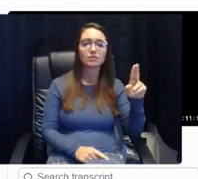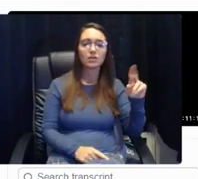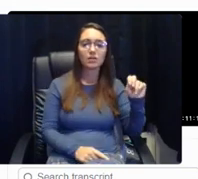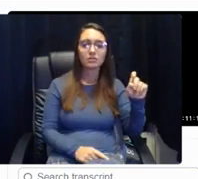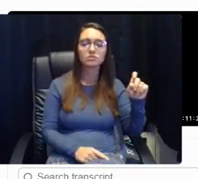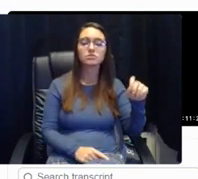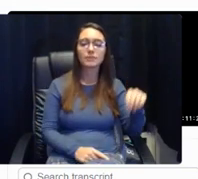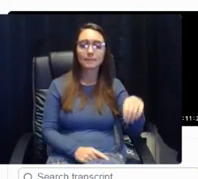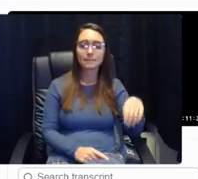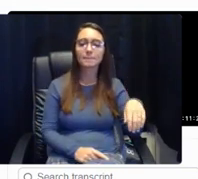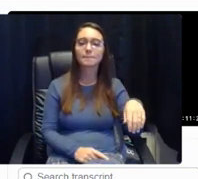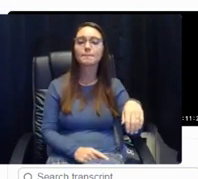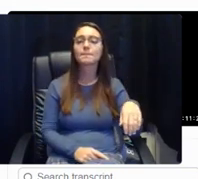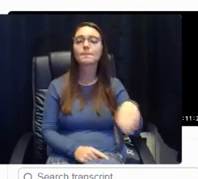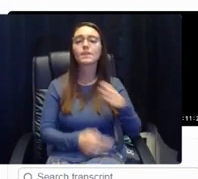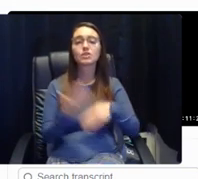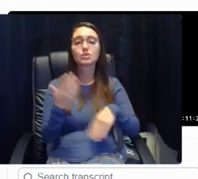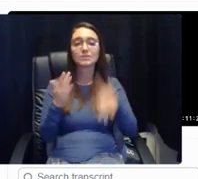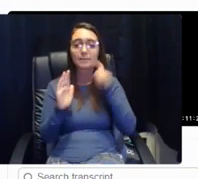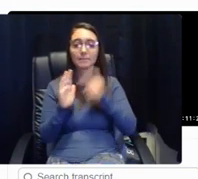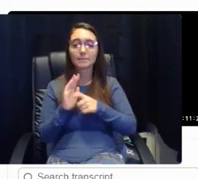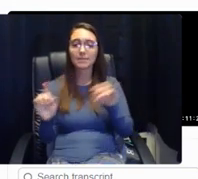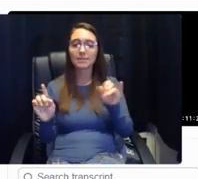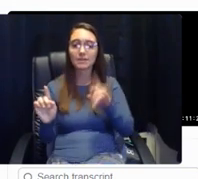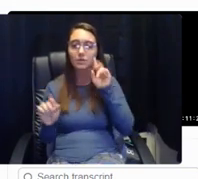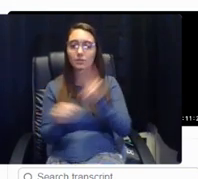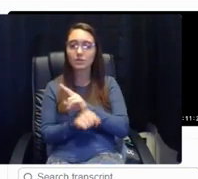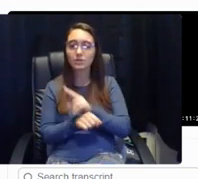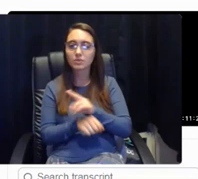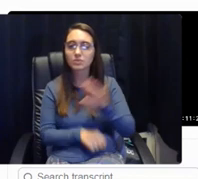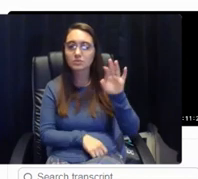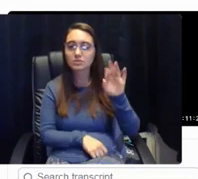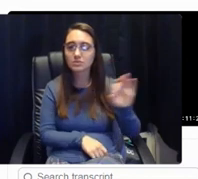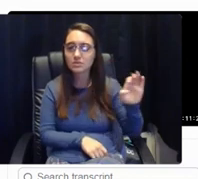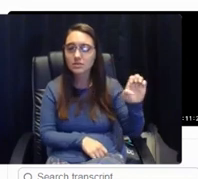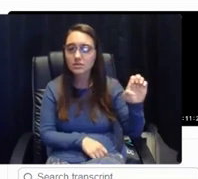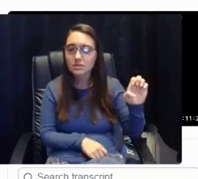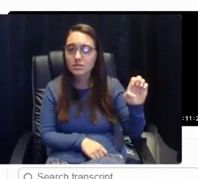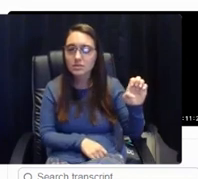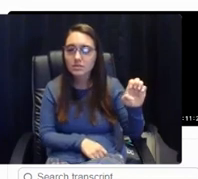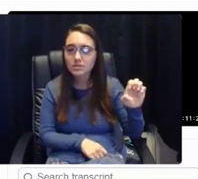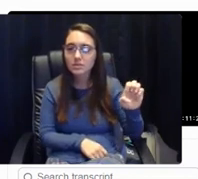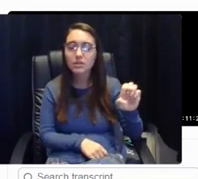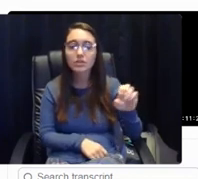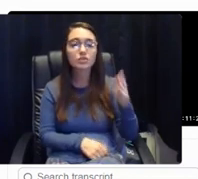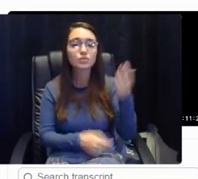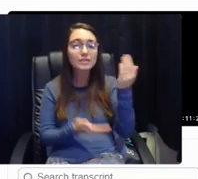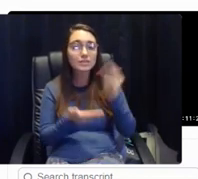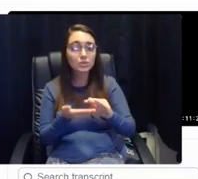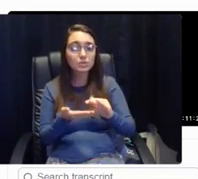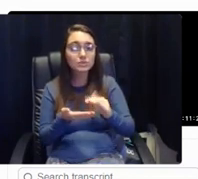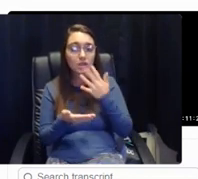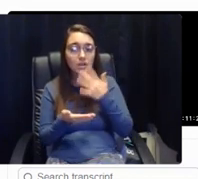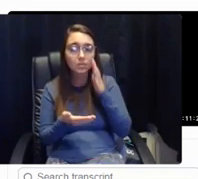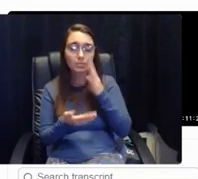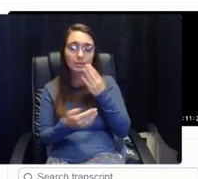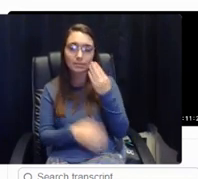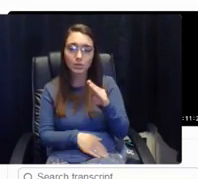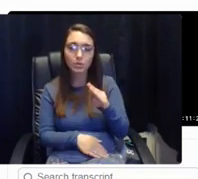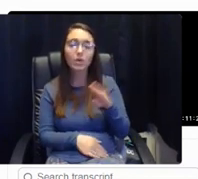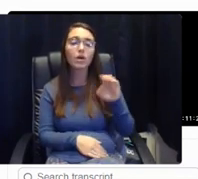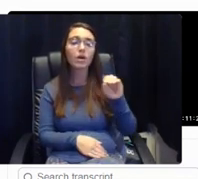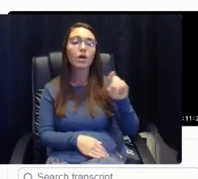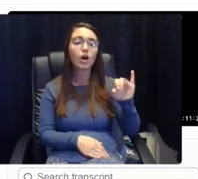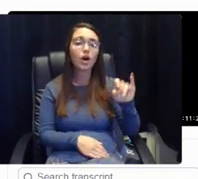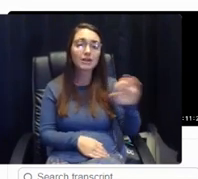indicator, like this ferrium, in a reduced state, it look like blue. In the oxidized state, it look like